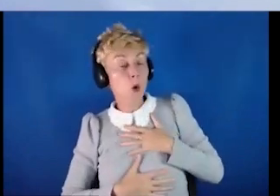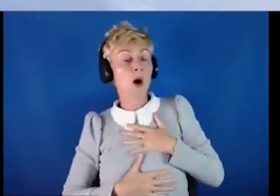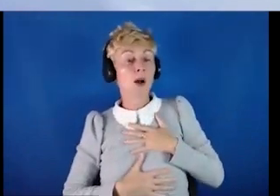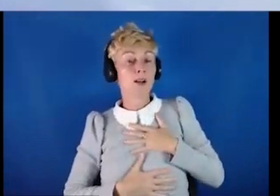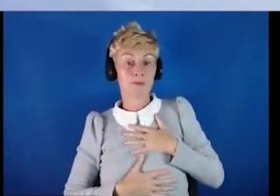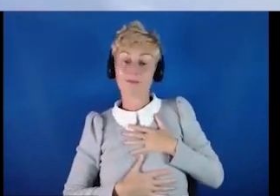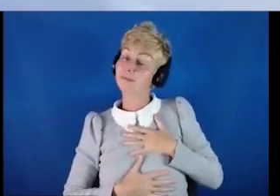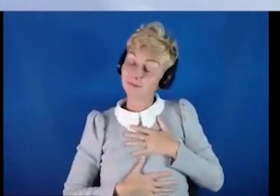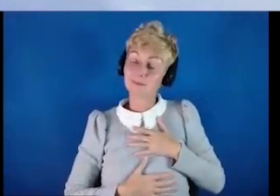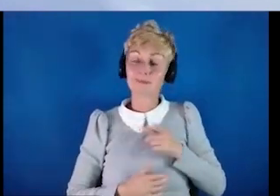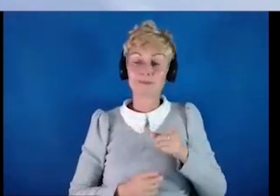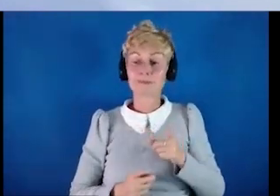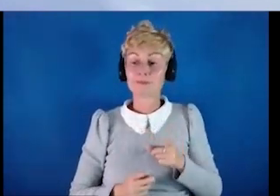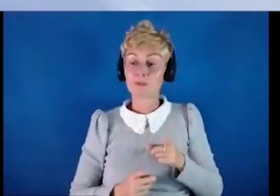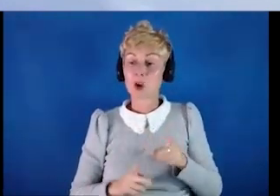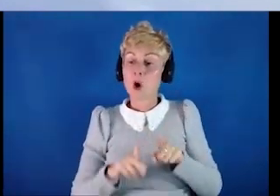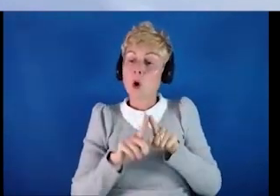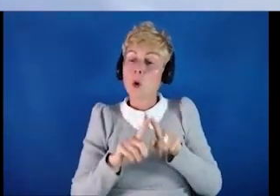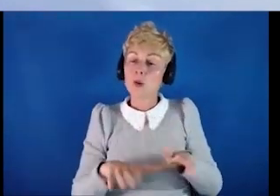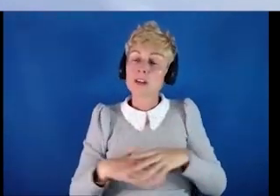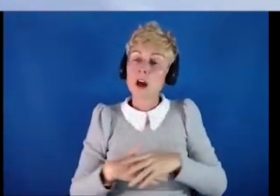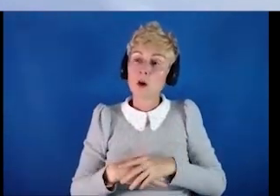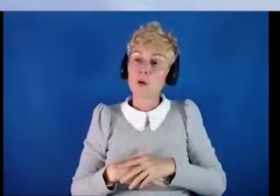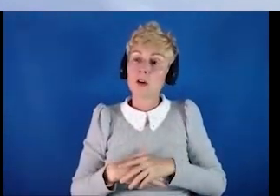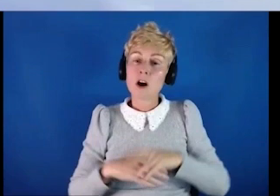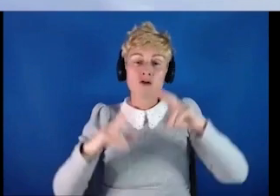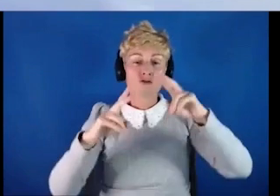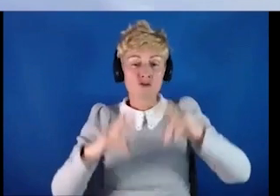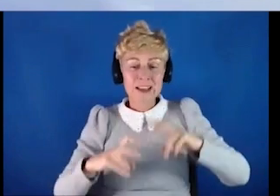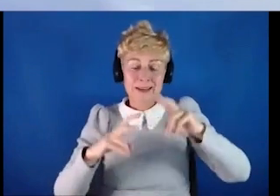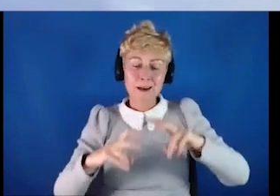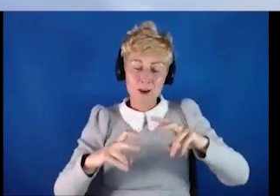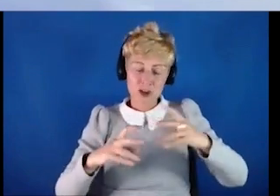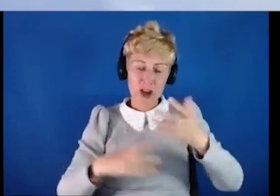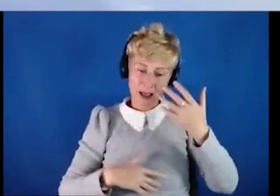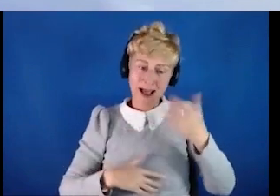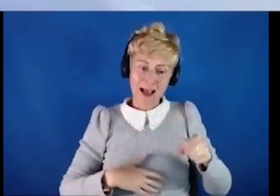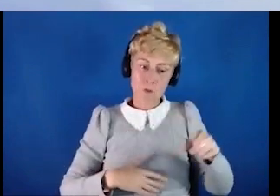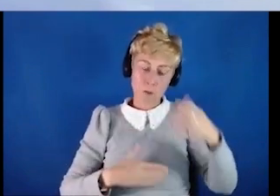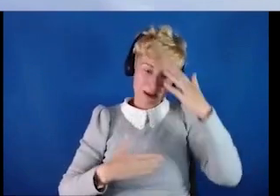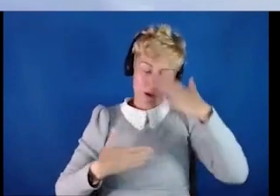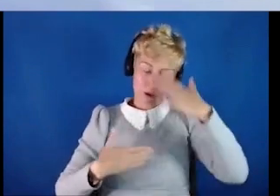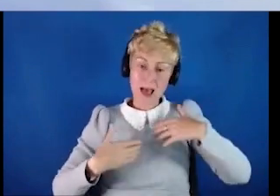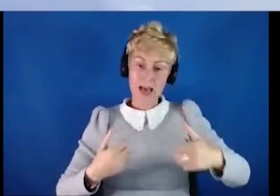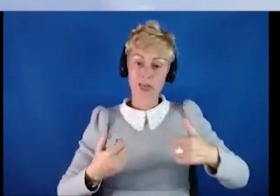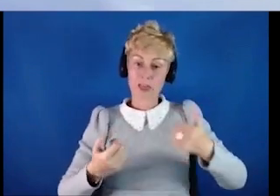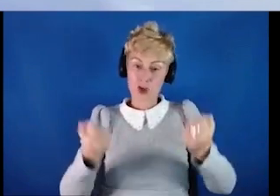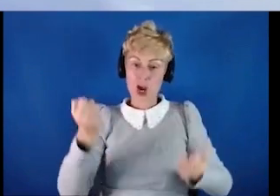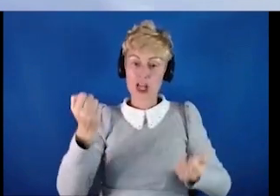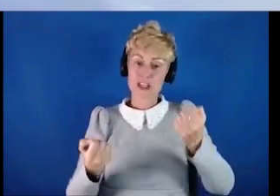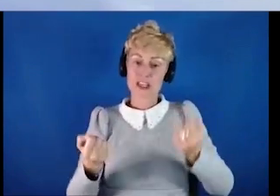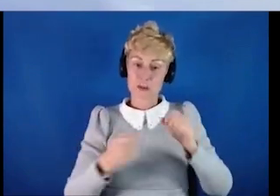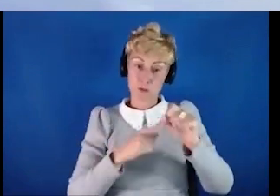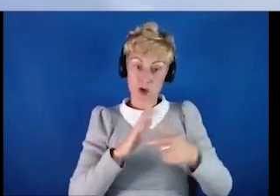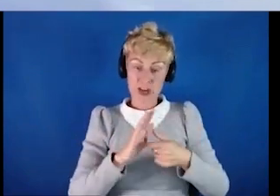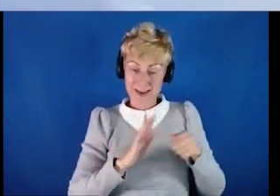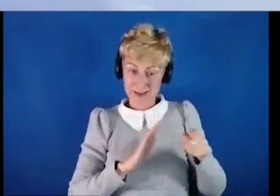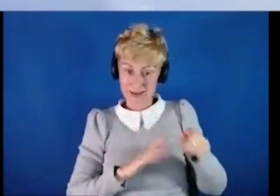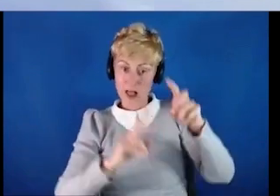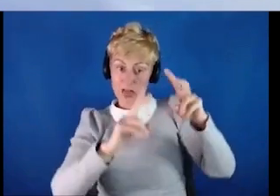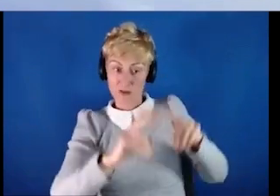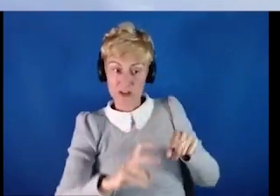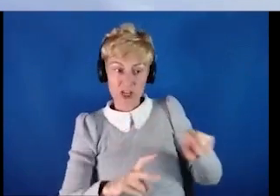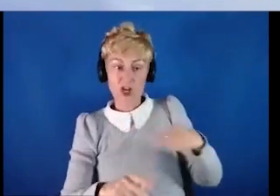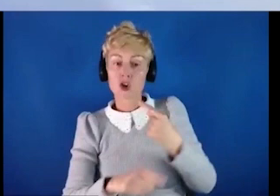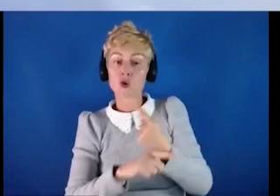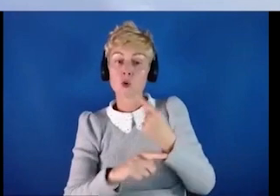It reminded me as well of one of the researchers on the Mental Health and Justice Project, who was talking about